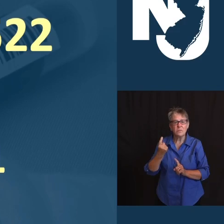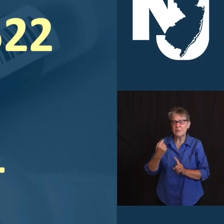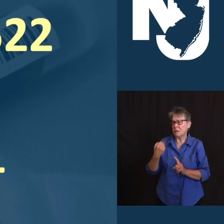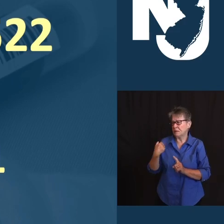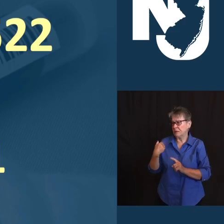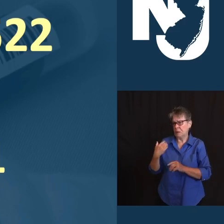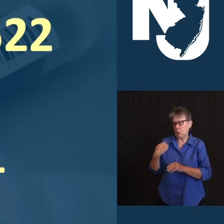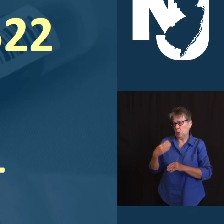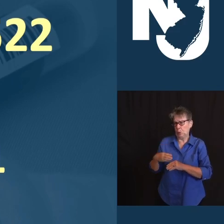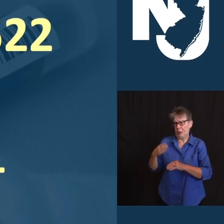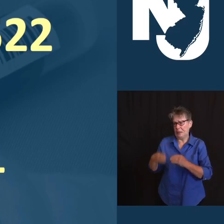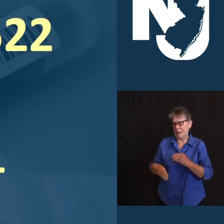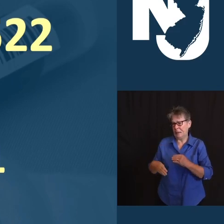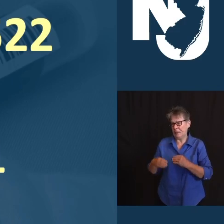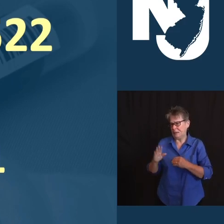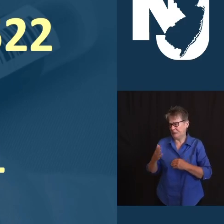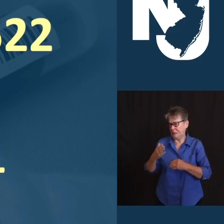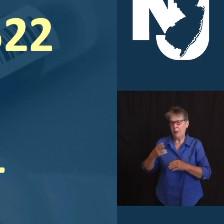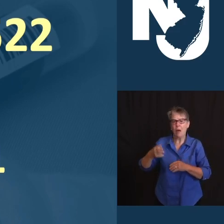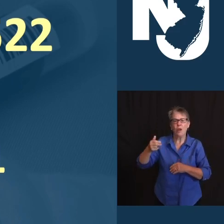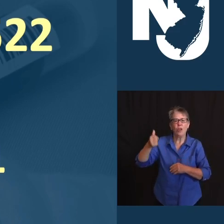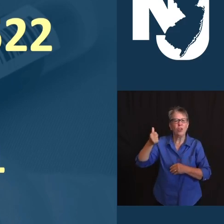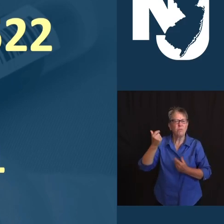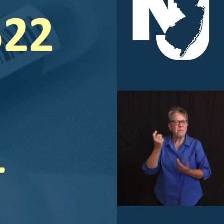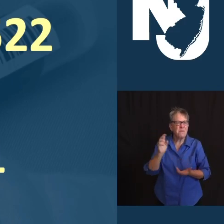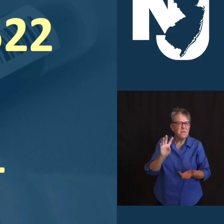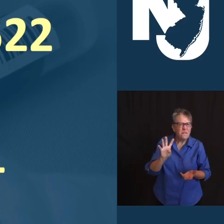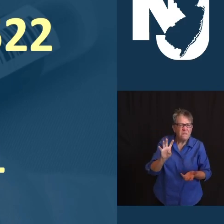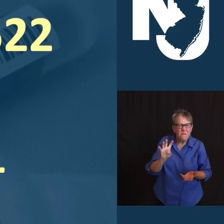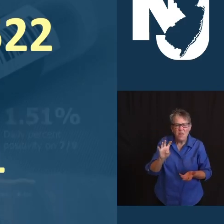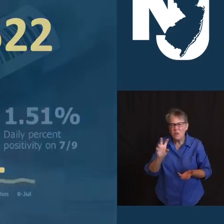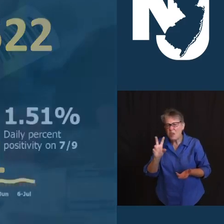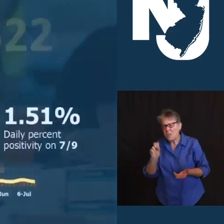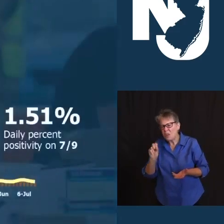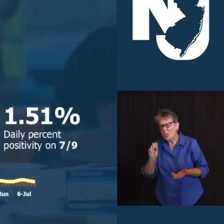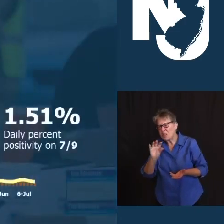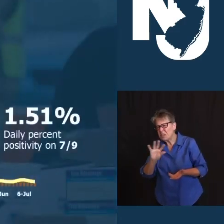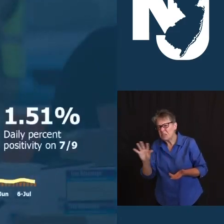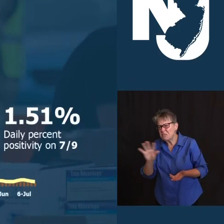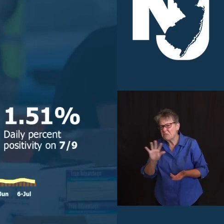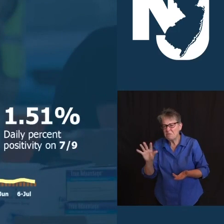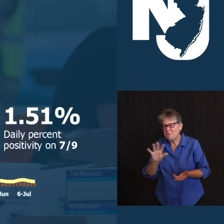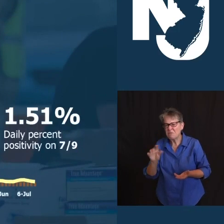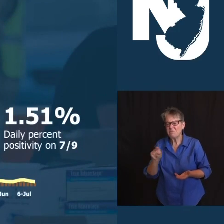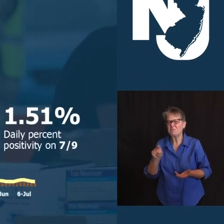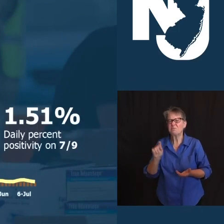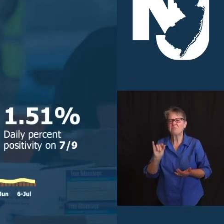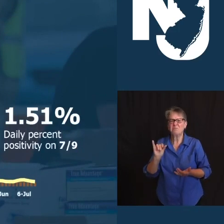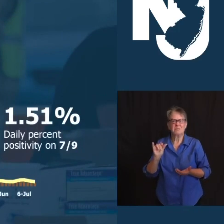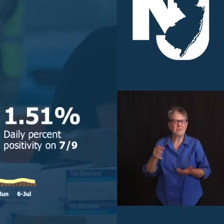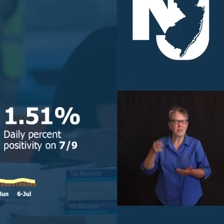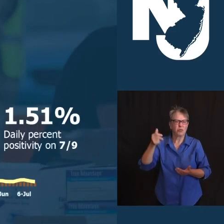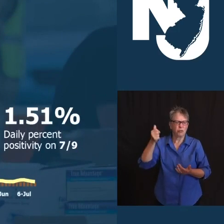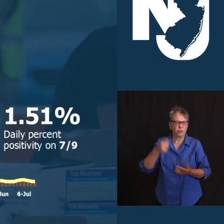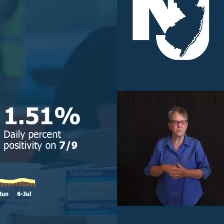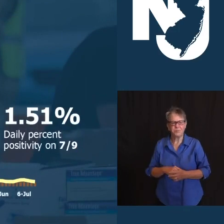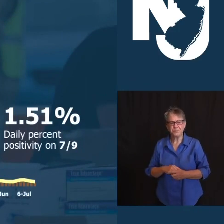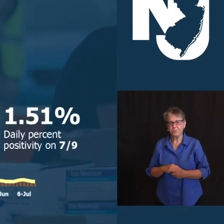Saturday, 349 on Sunday. The daily positivity rates recorded on July 9